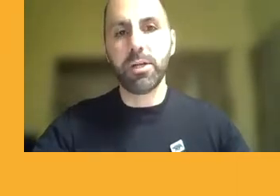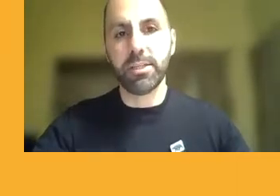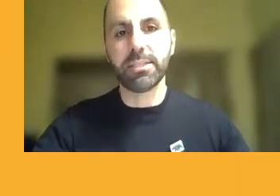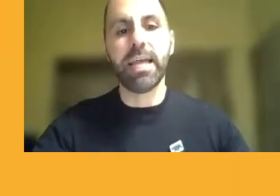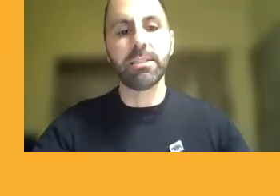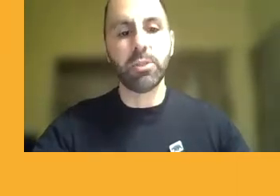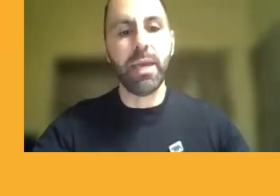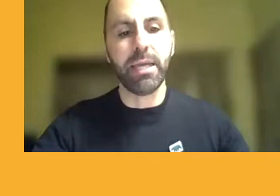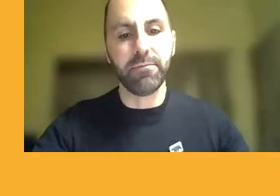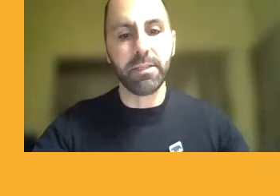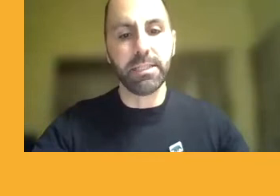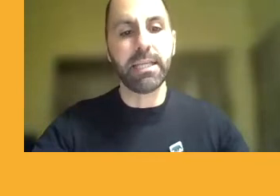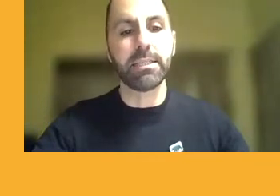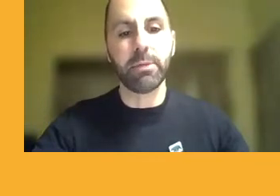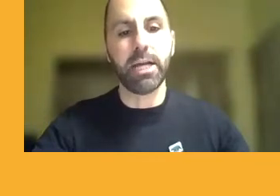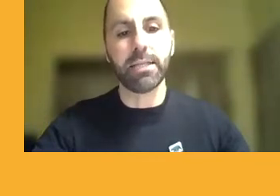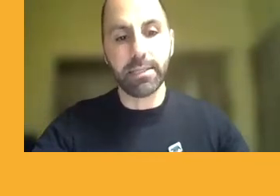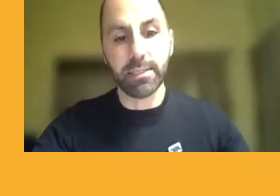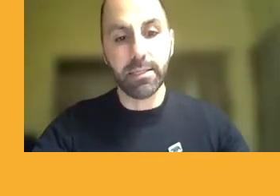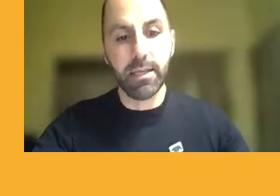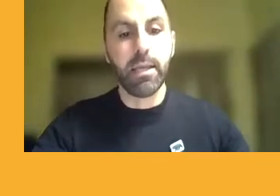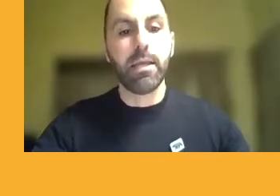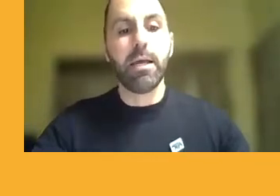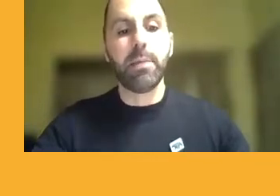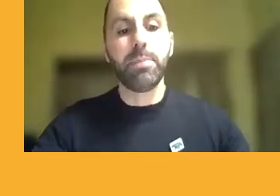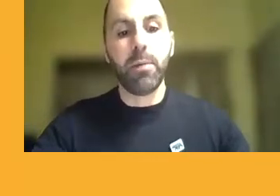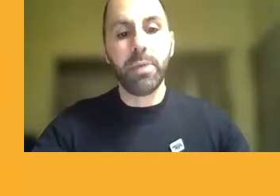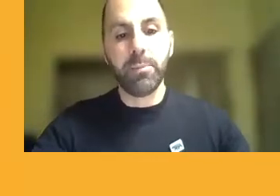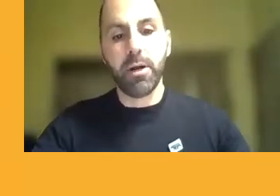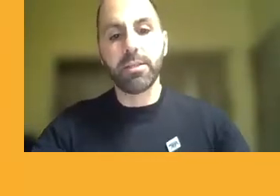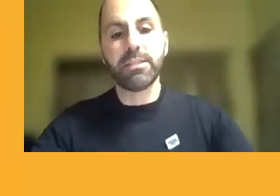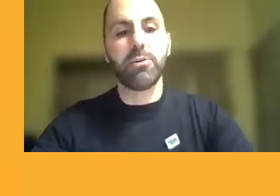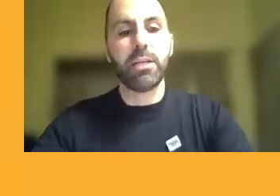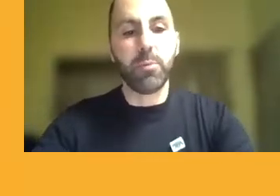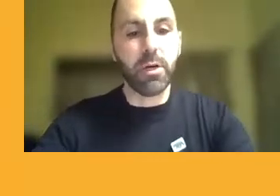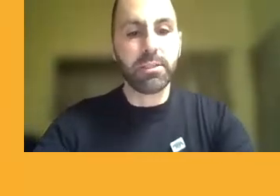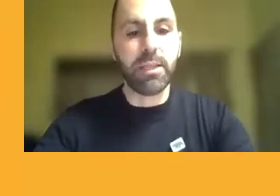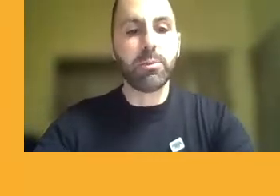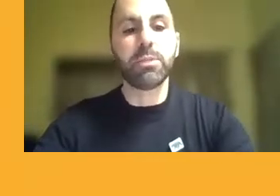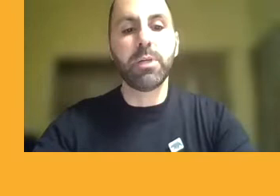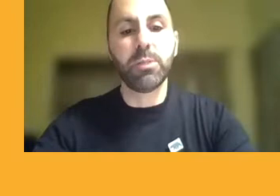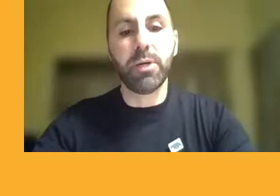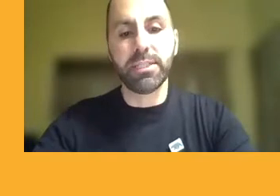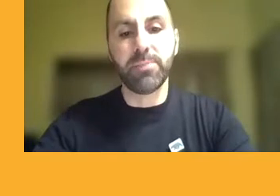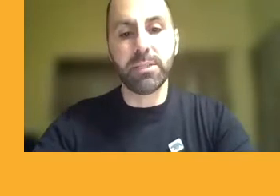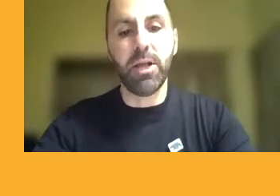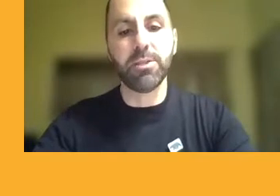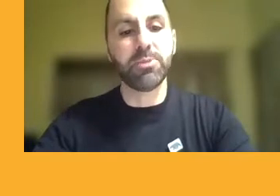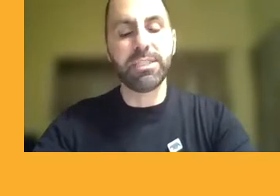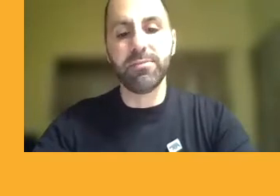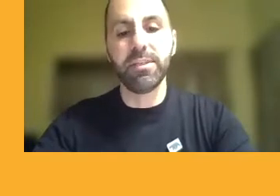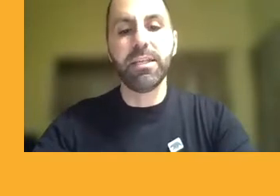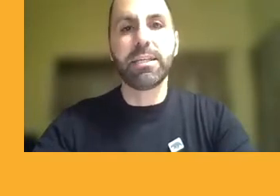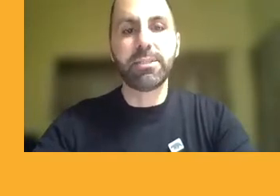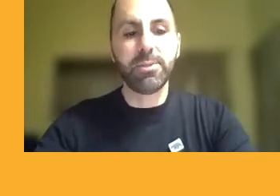20 postcards are sent do make a difference in getting a Democrat elected. Beyond being part of this incredible work, DEM 2022 participants will